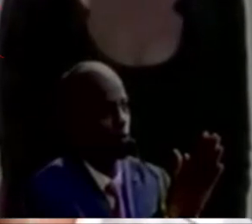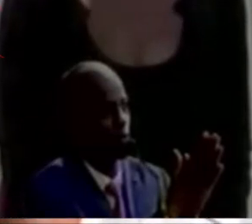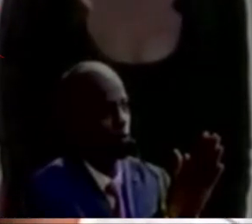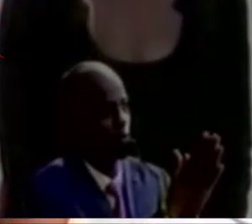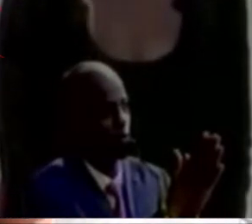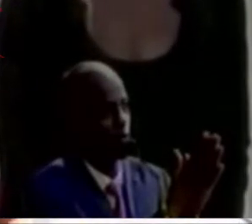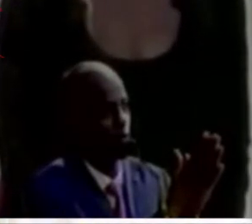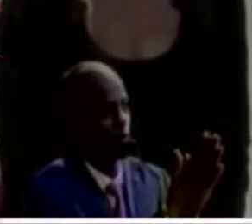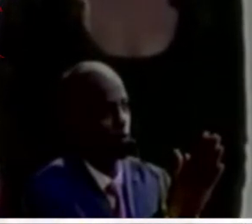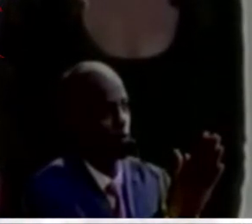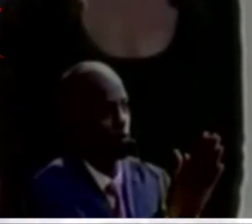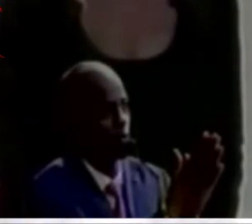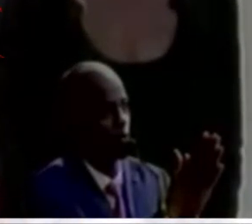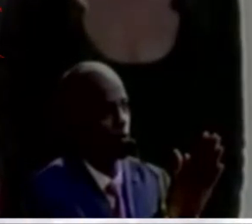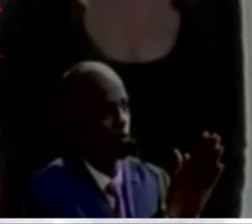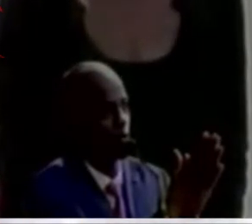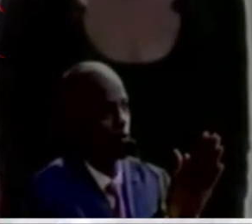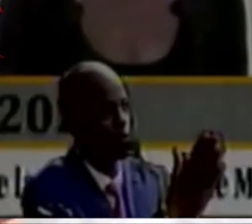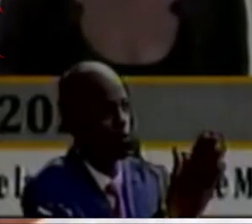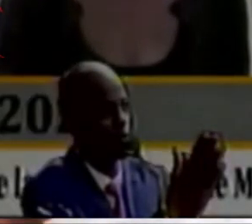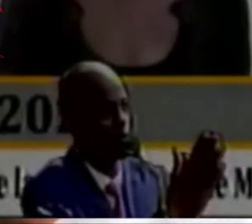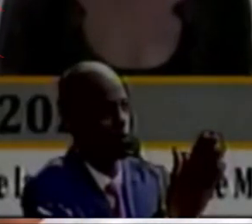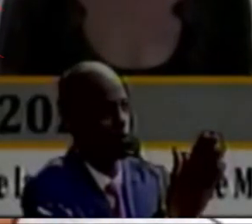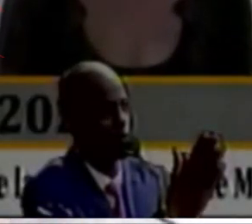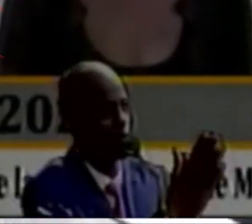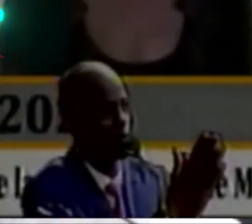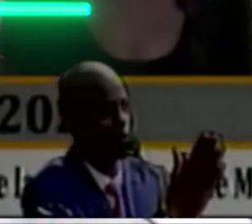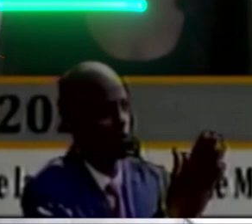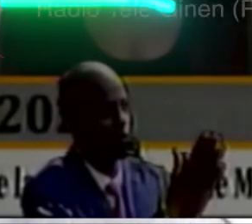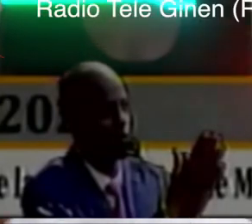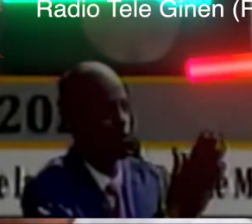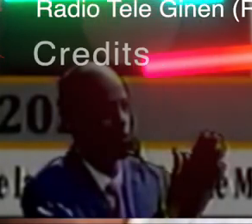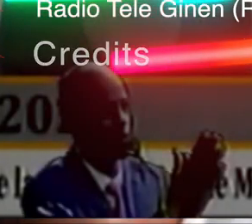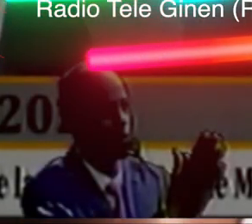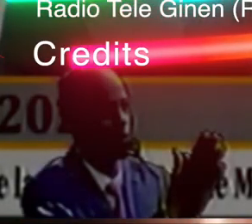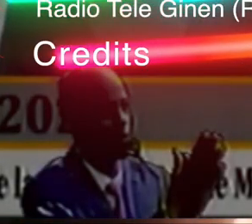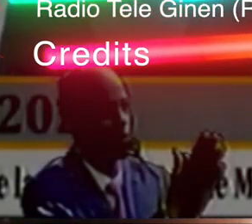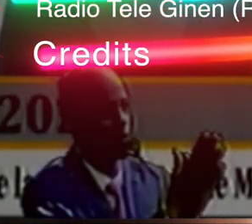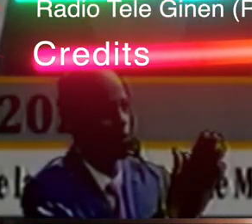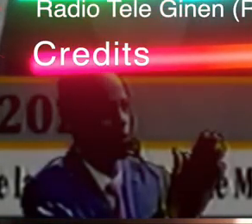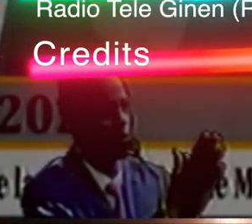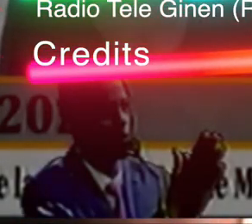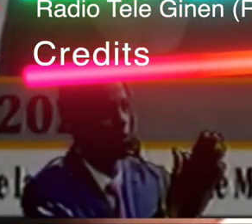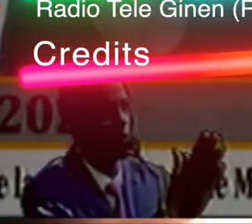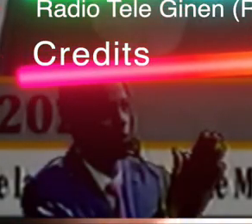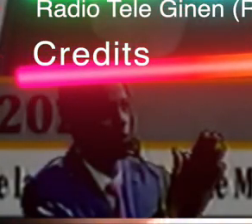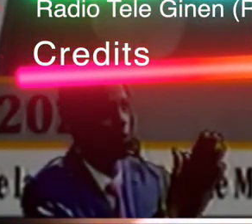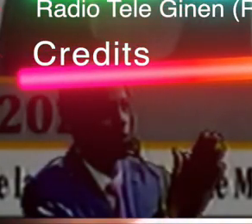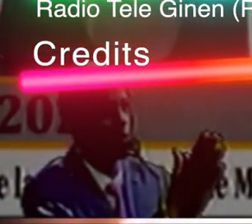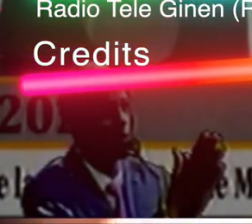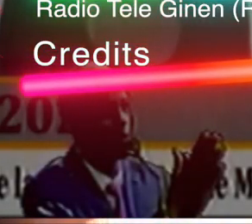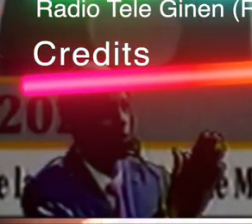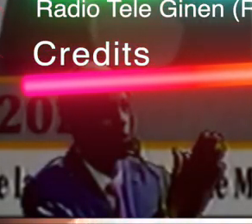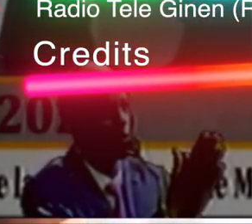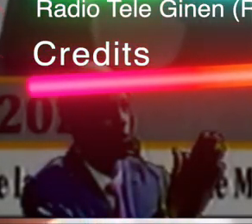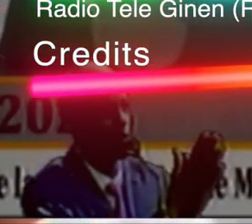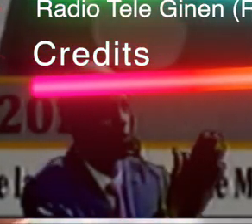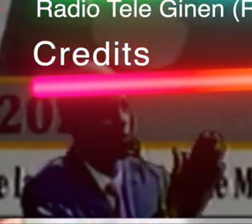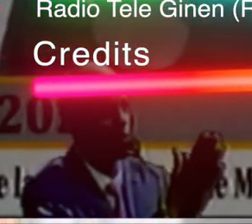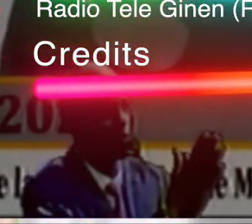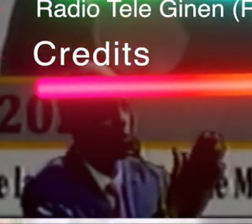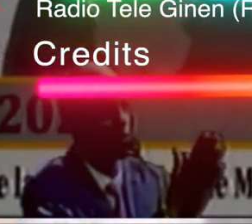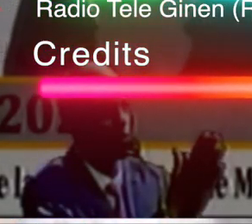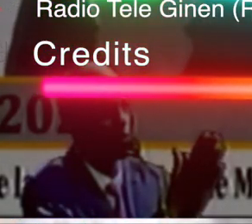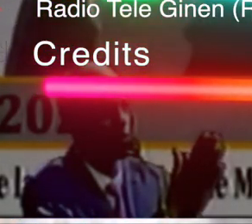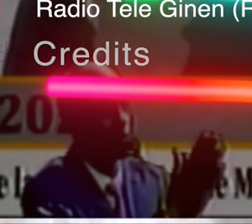the Haitian community here in Haiti as well as back in South Florida for those who have lost loved ones or those who